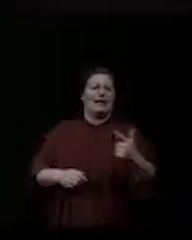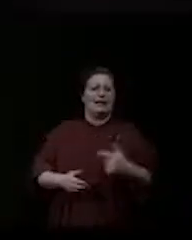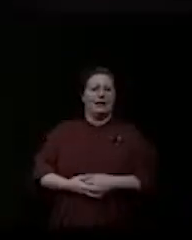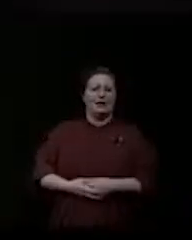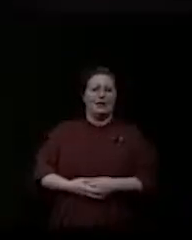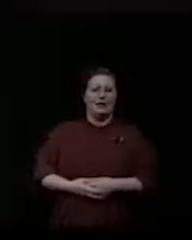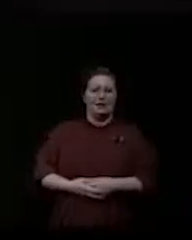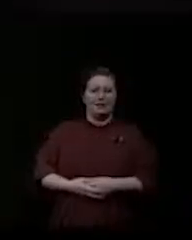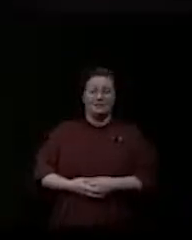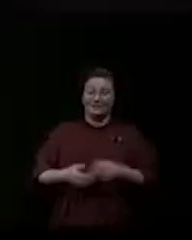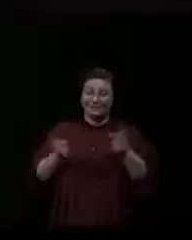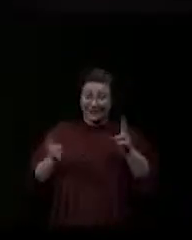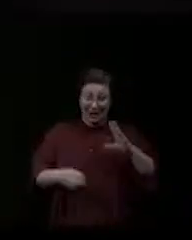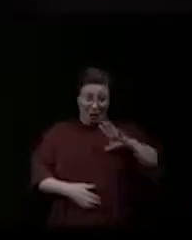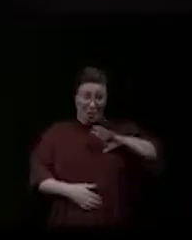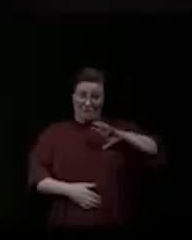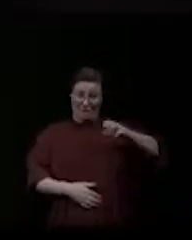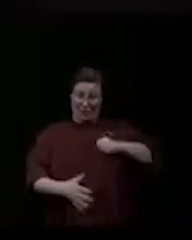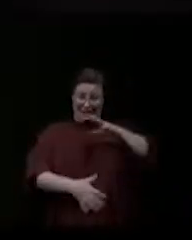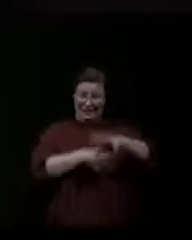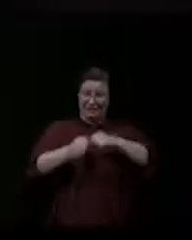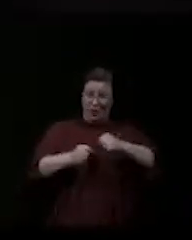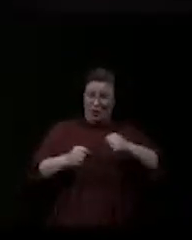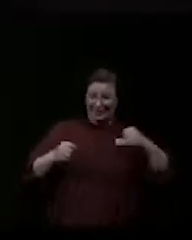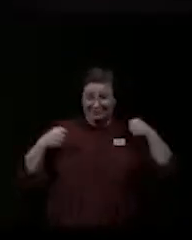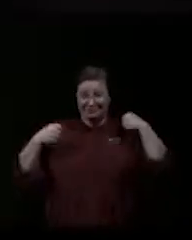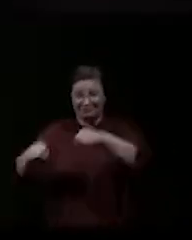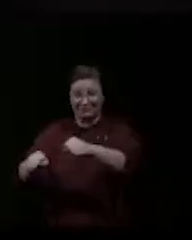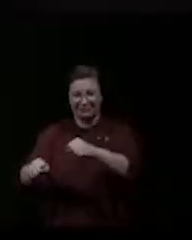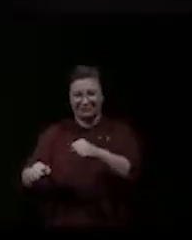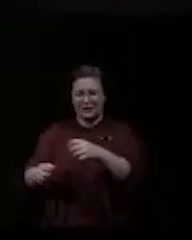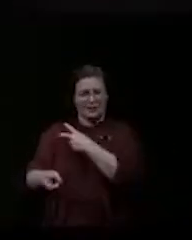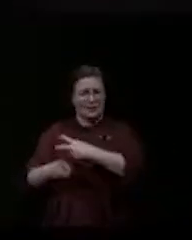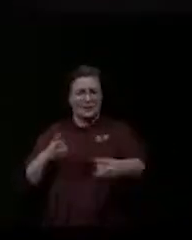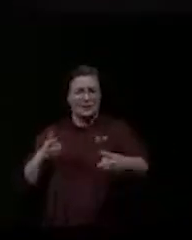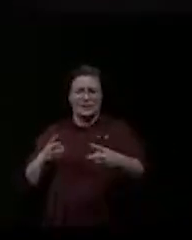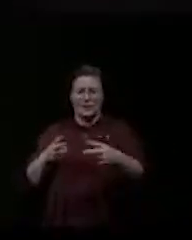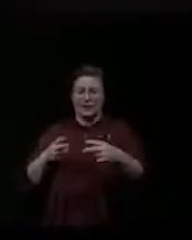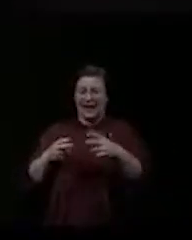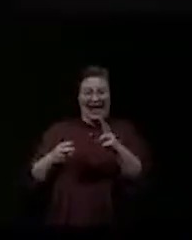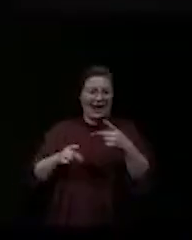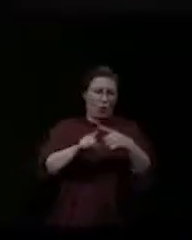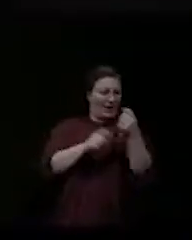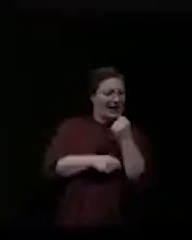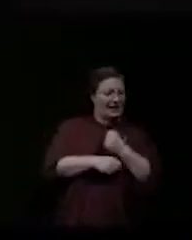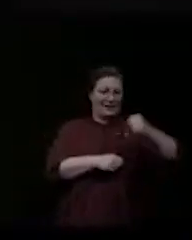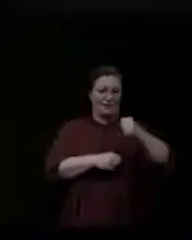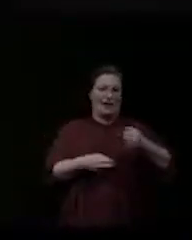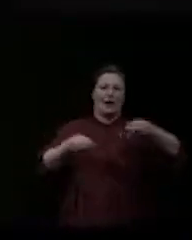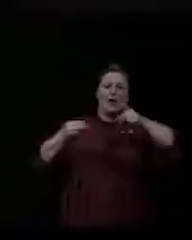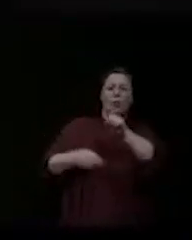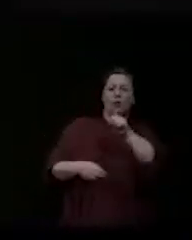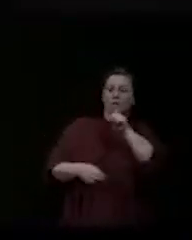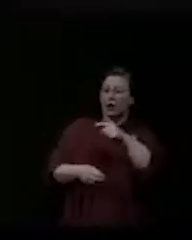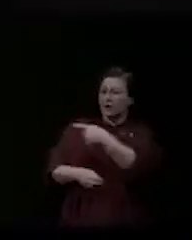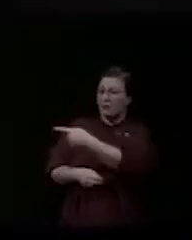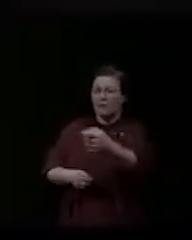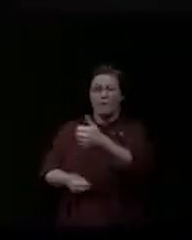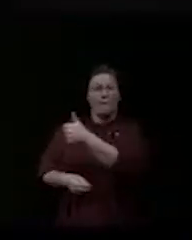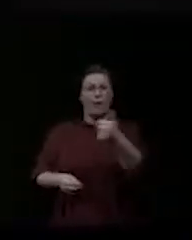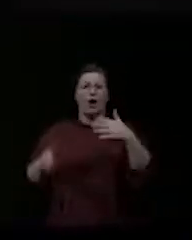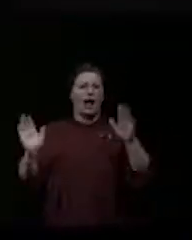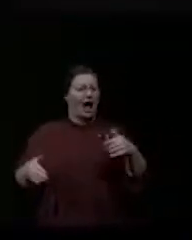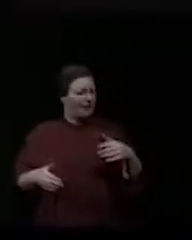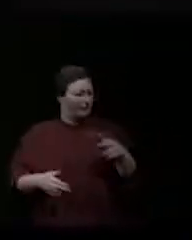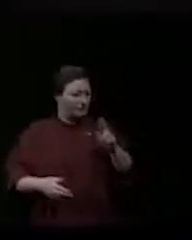police violence or unjust criminalization for exercising fundamental freedoms can